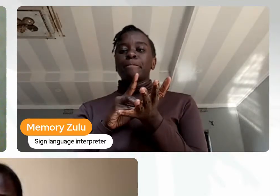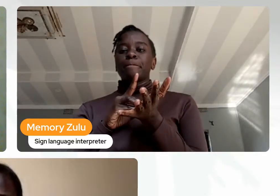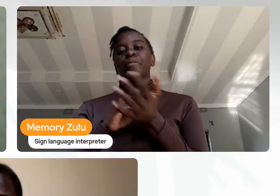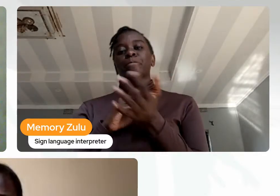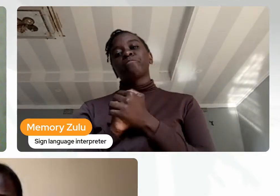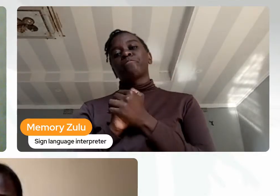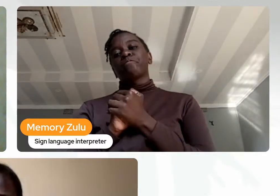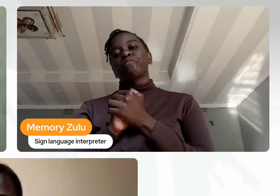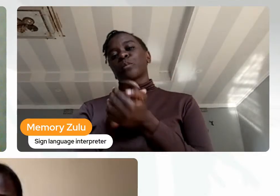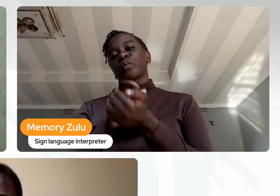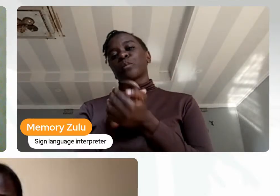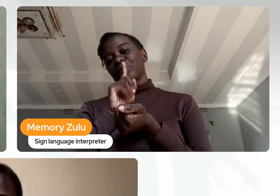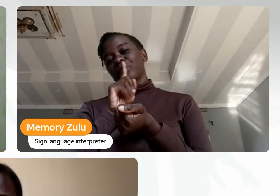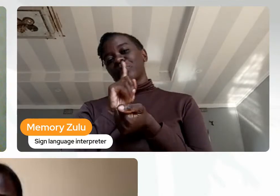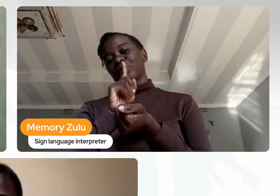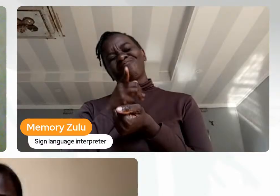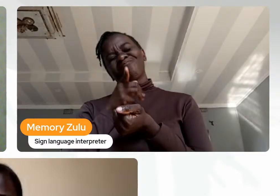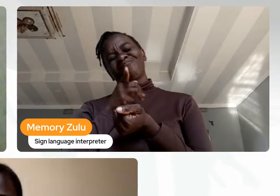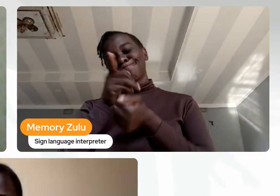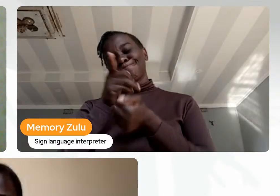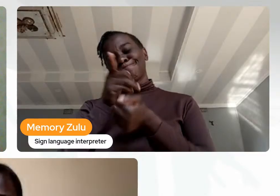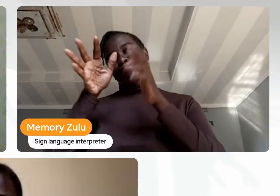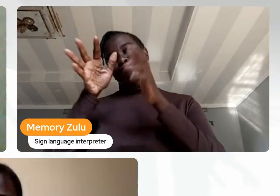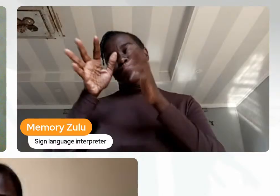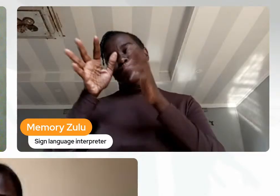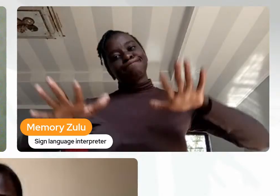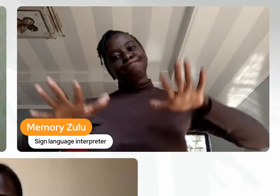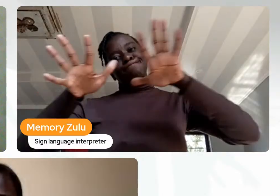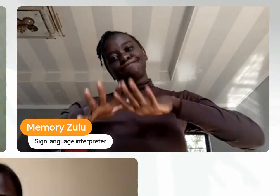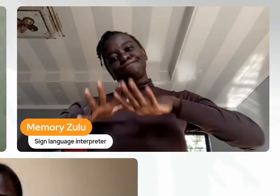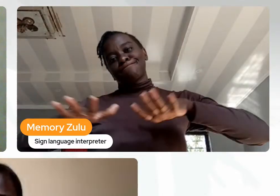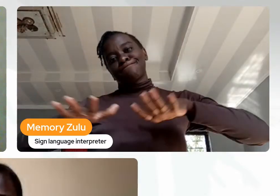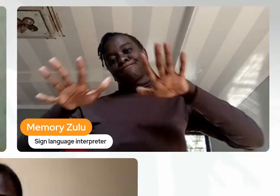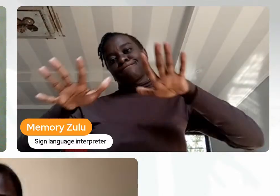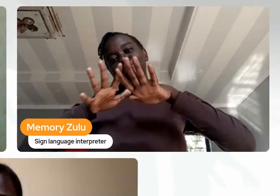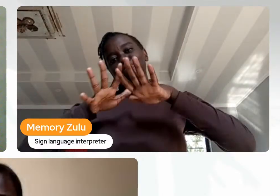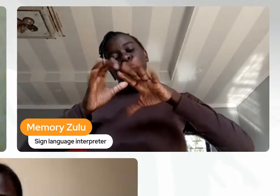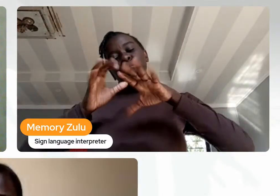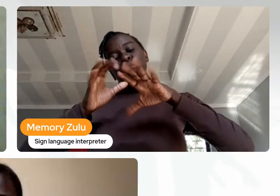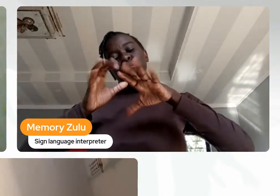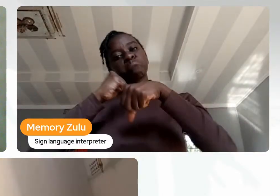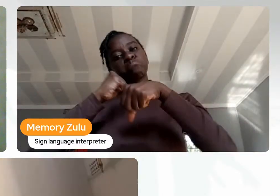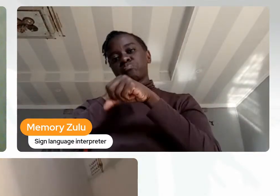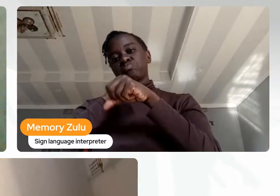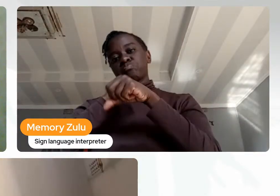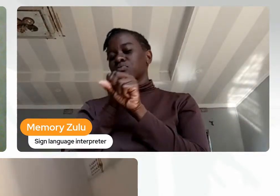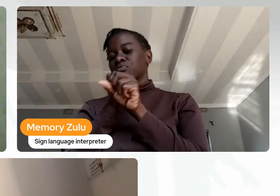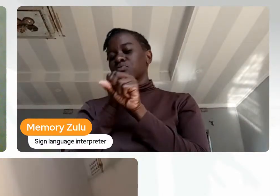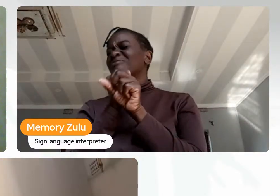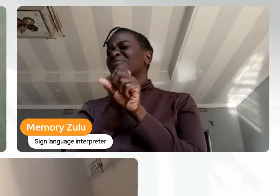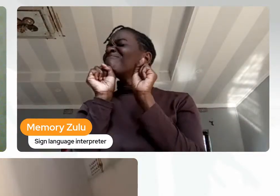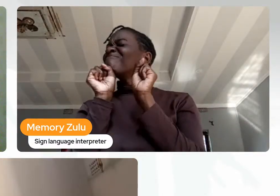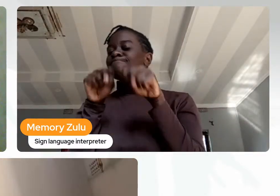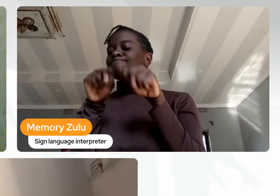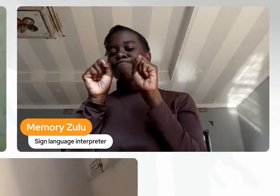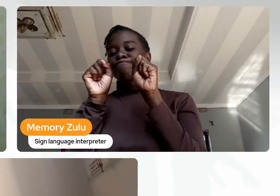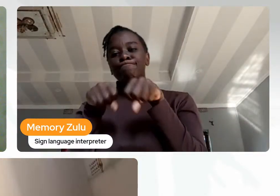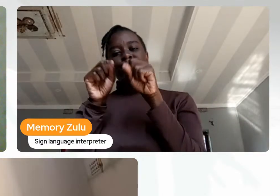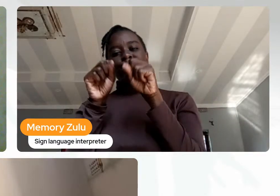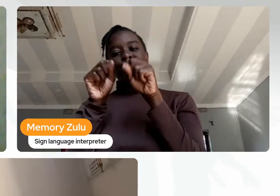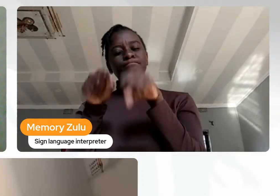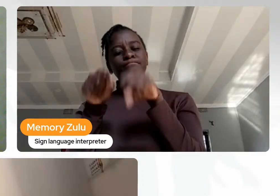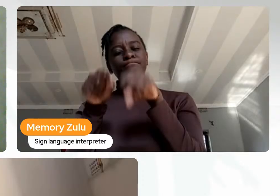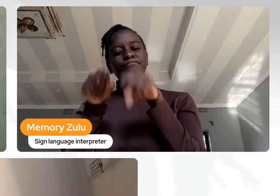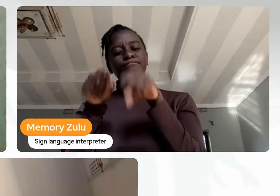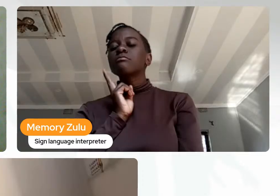has made it possible for us as young people to just one or two things, especially on issues that we get to be